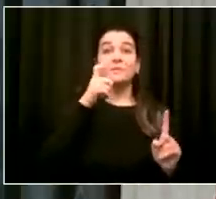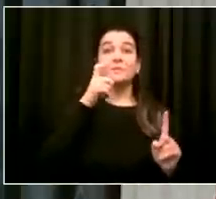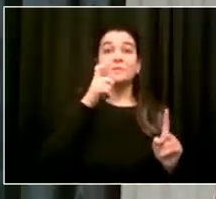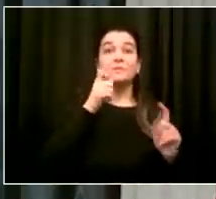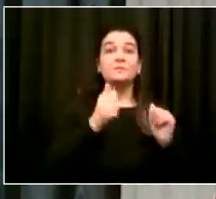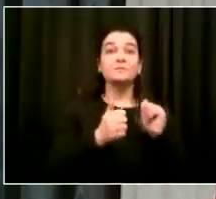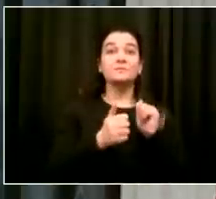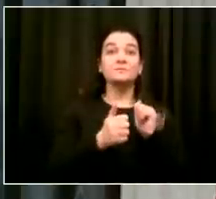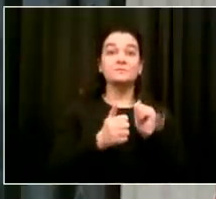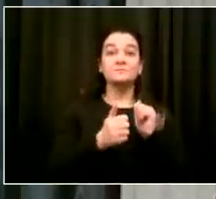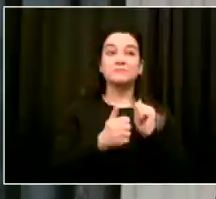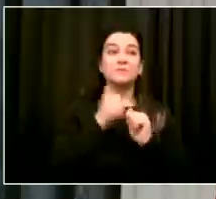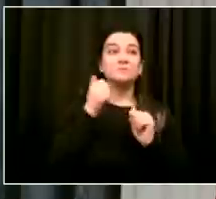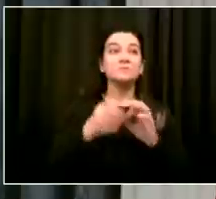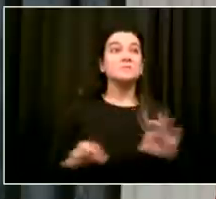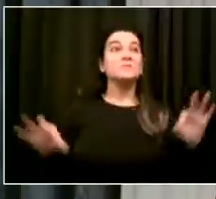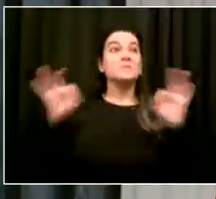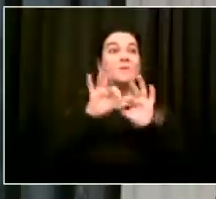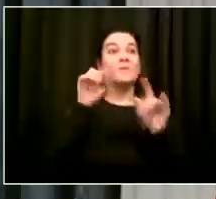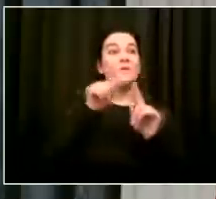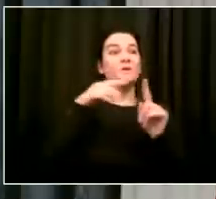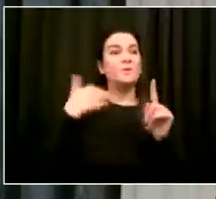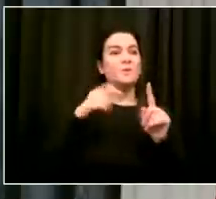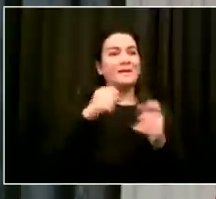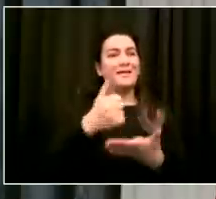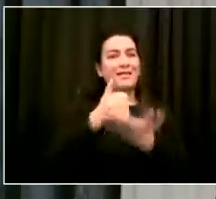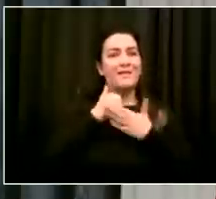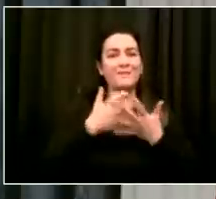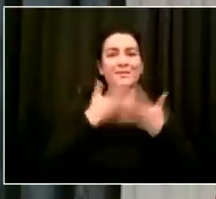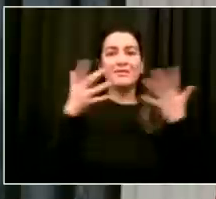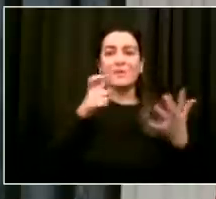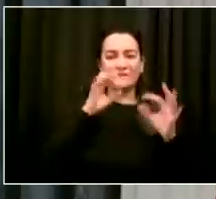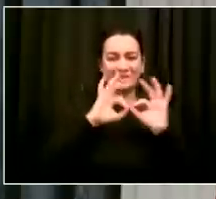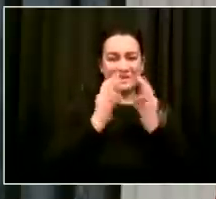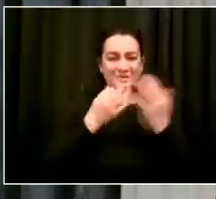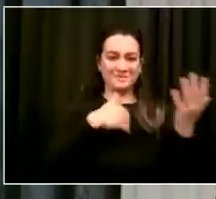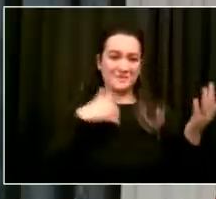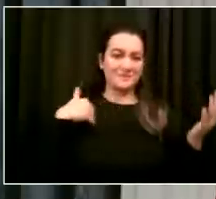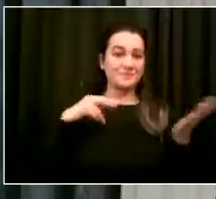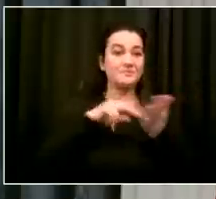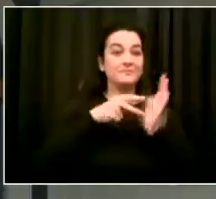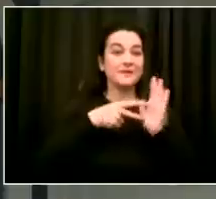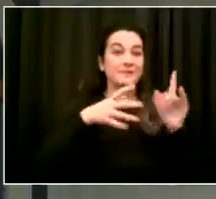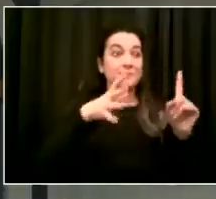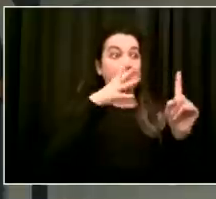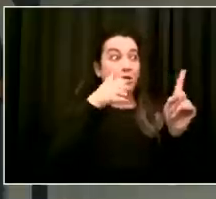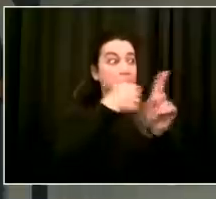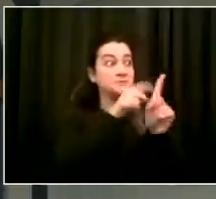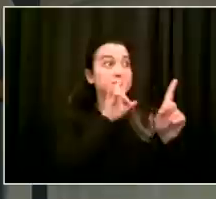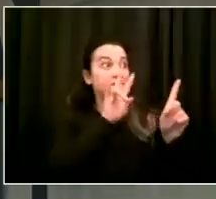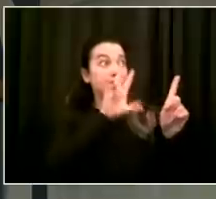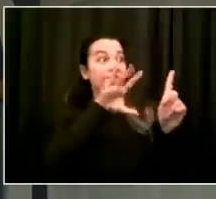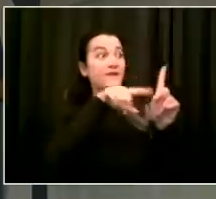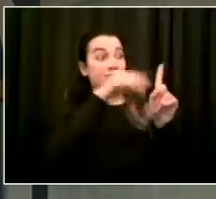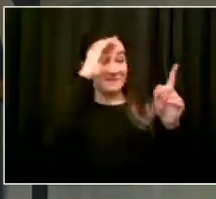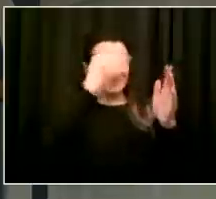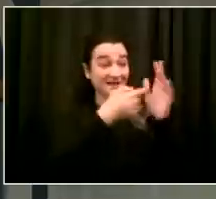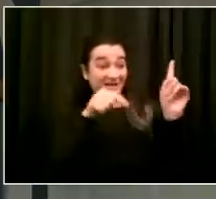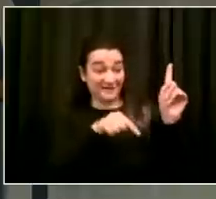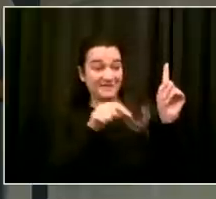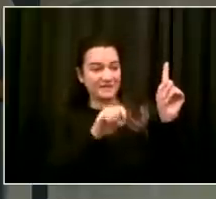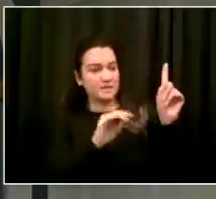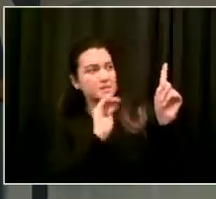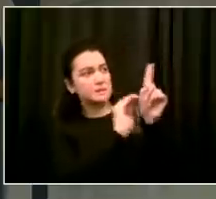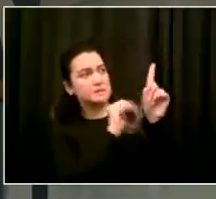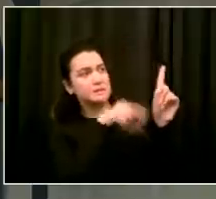on every New Yorker neighbor and family member to help us become a trusted messenger. Thank you very much. Did we find